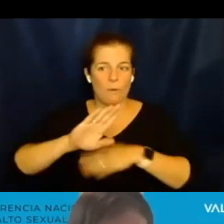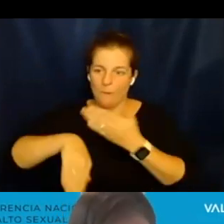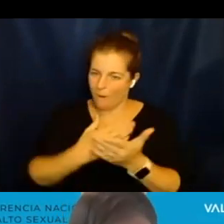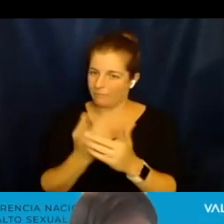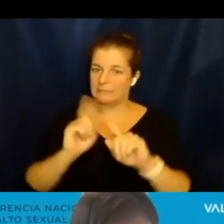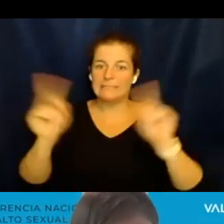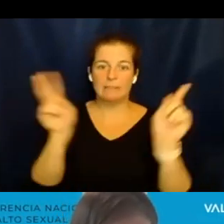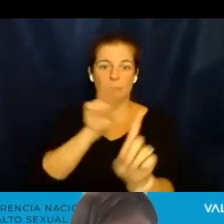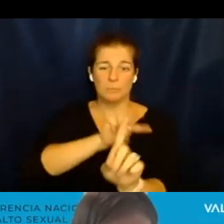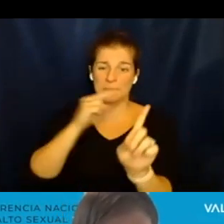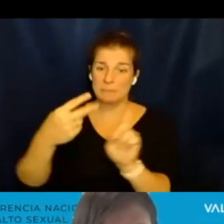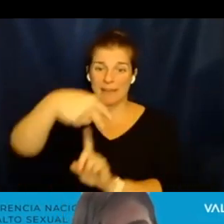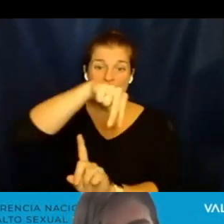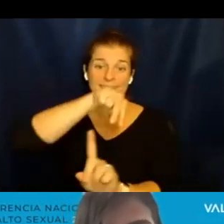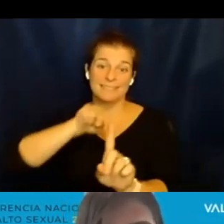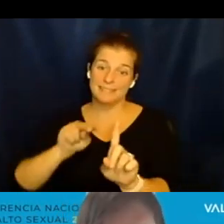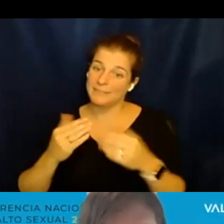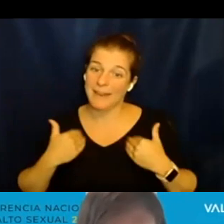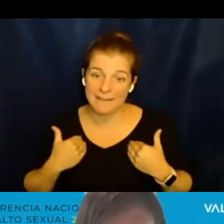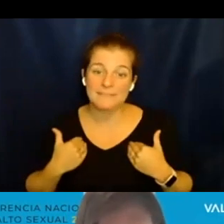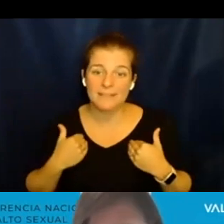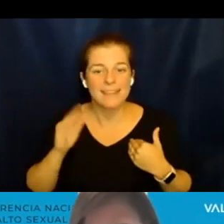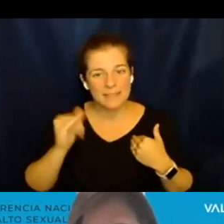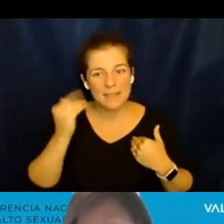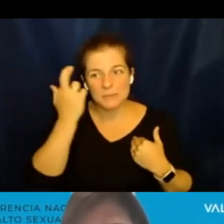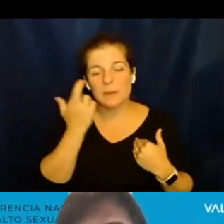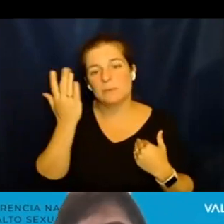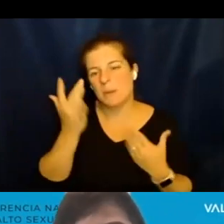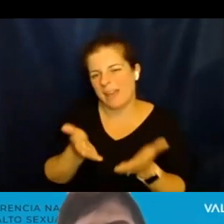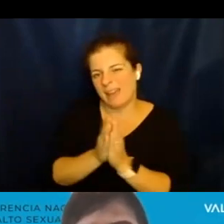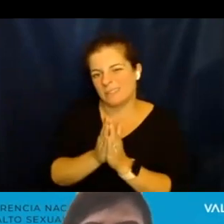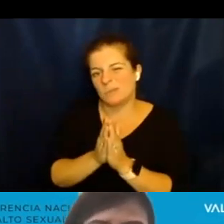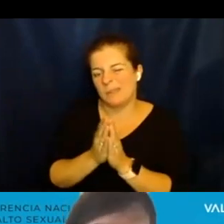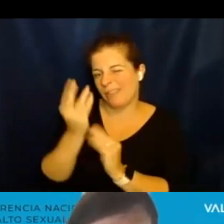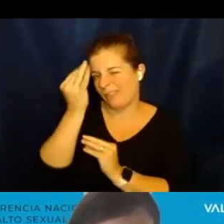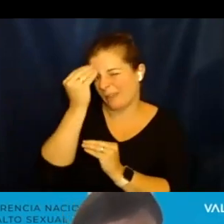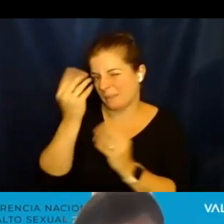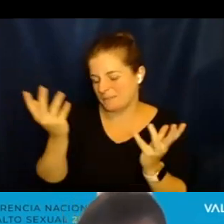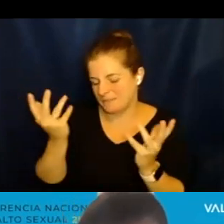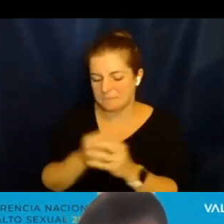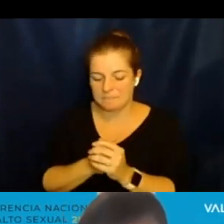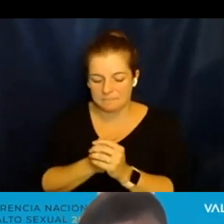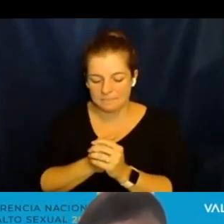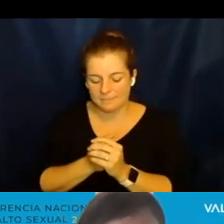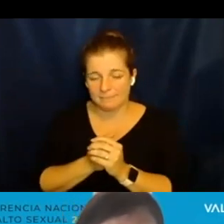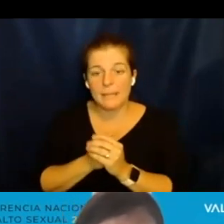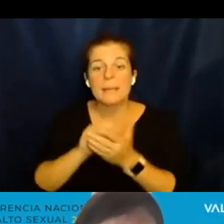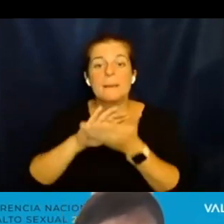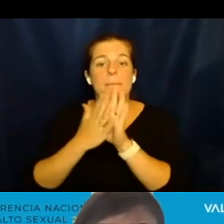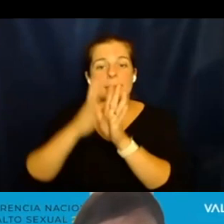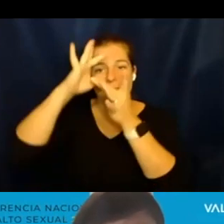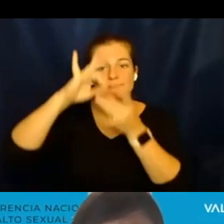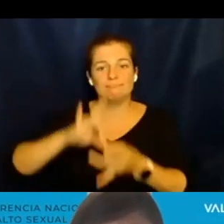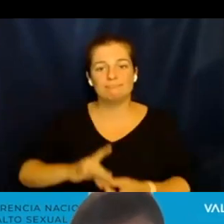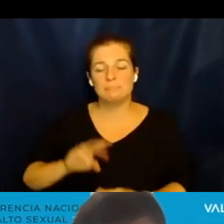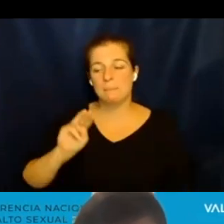different light perspectives, which is the reason why we ask you to be mindful of the following. Let's be mindful. Let's be conscientious